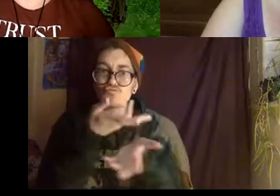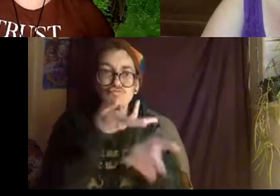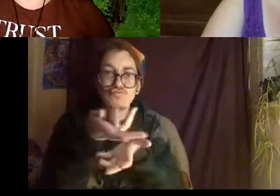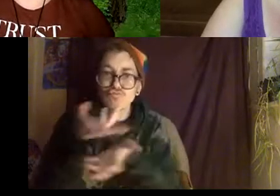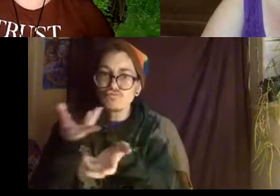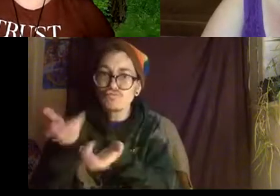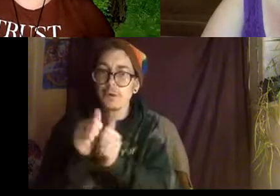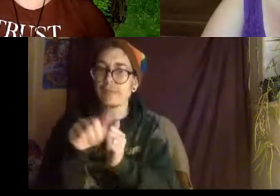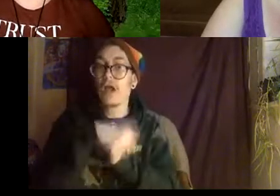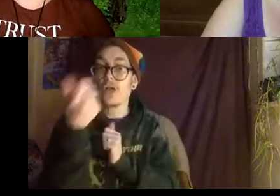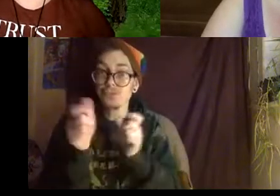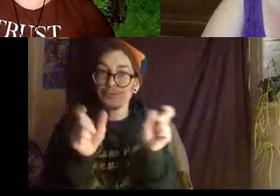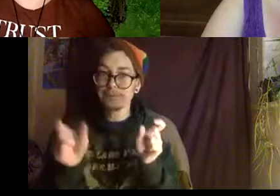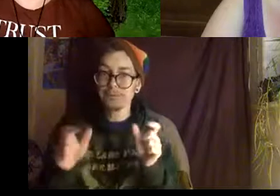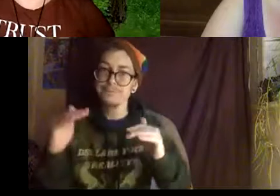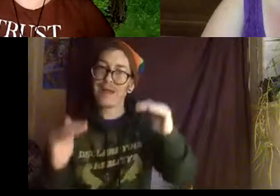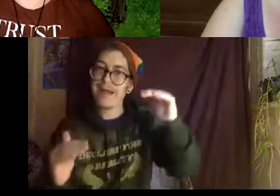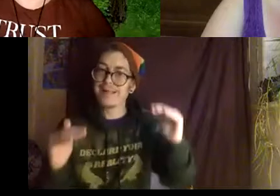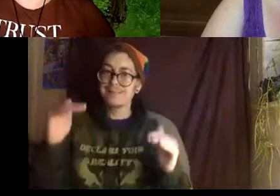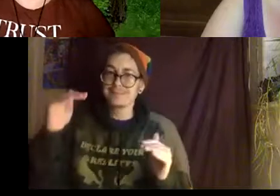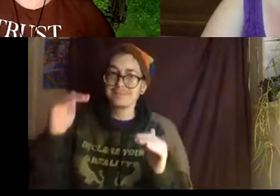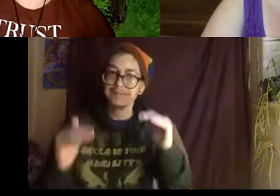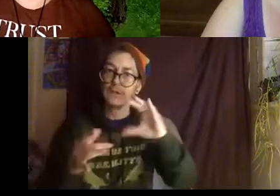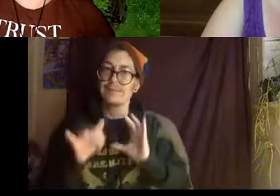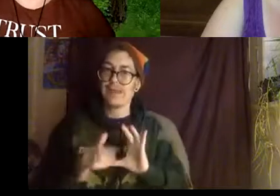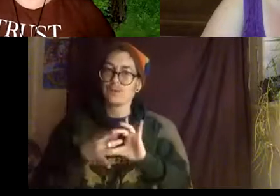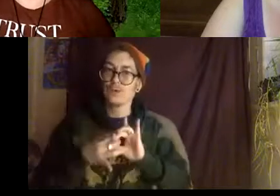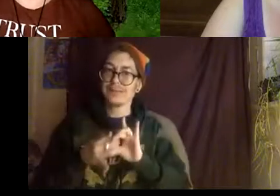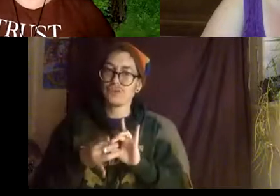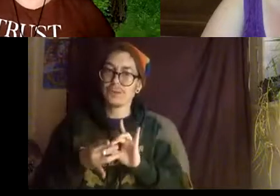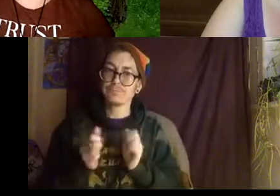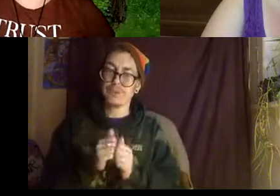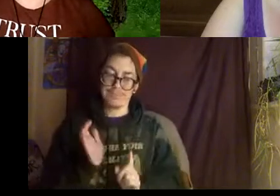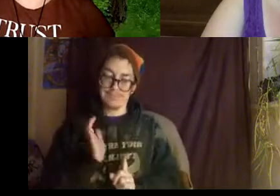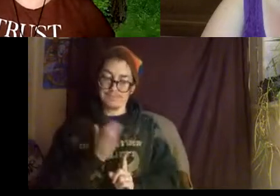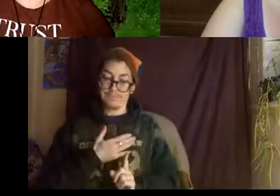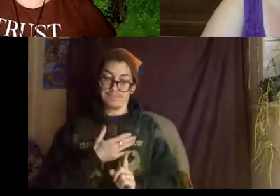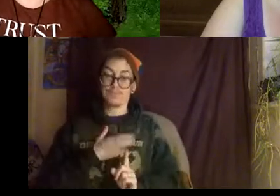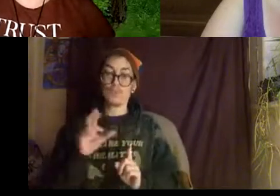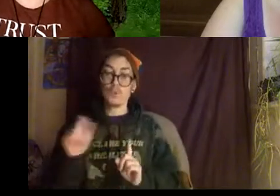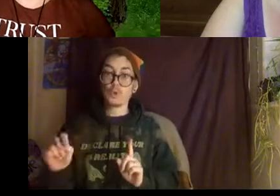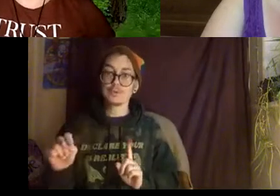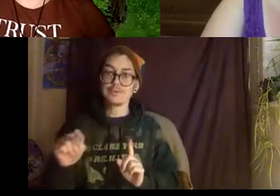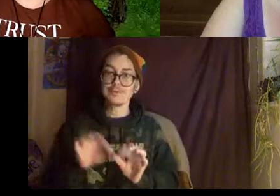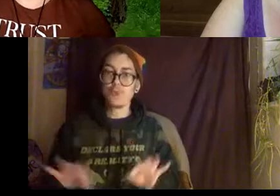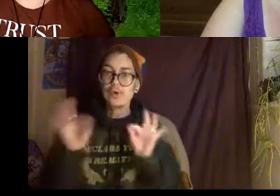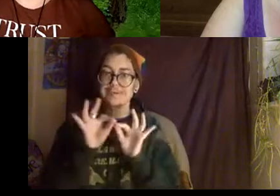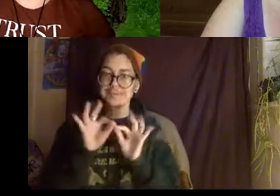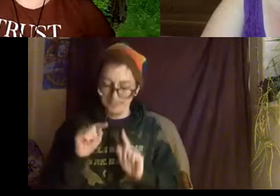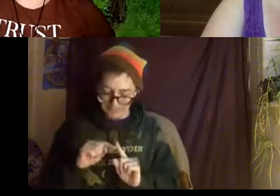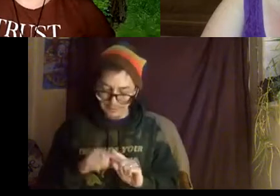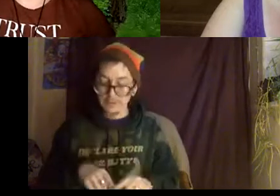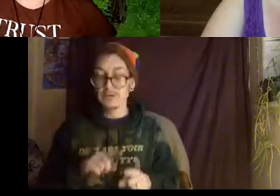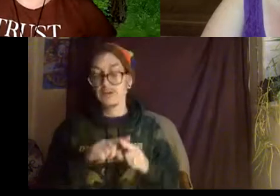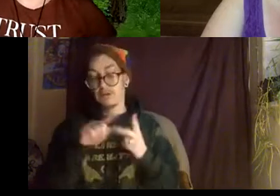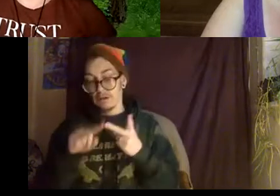you will, then we have enough to share and give to others. But it takes that balance. Our cup needs to be full first before we can care and give to others.